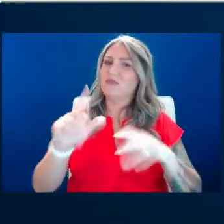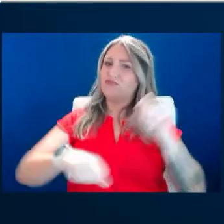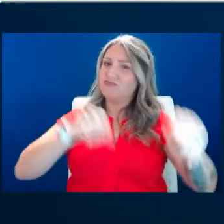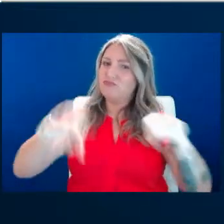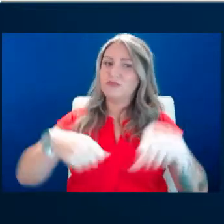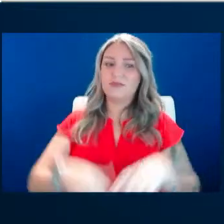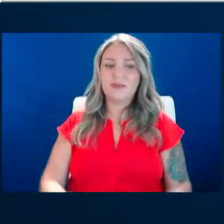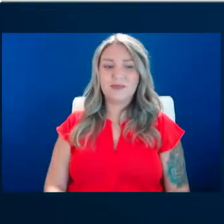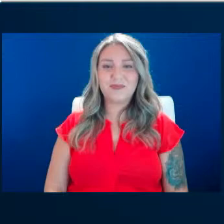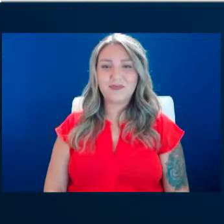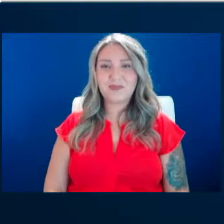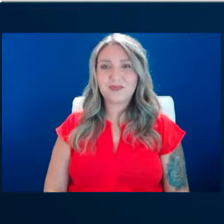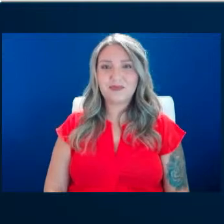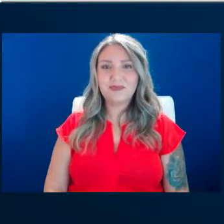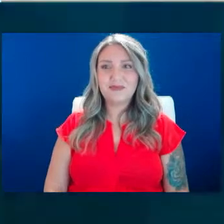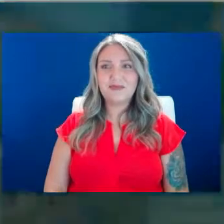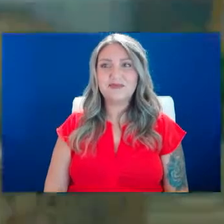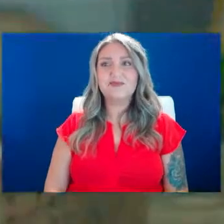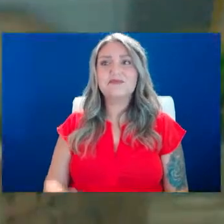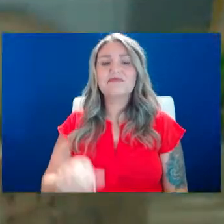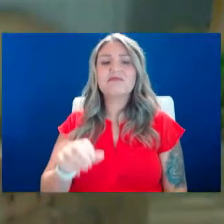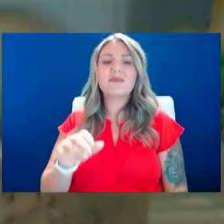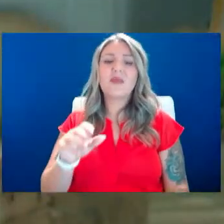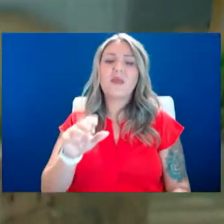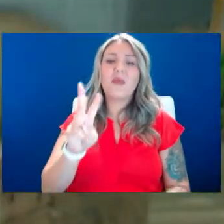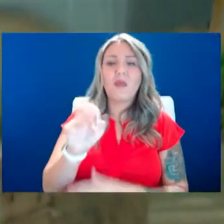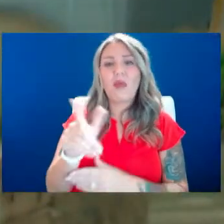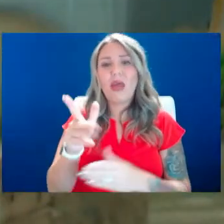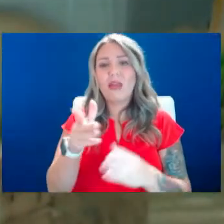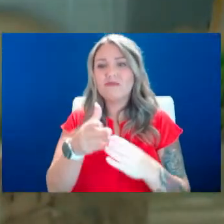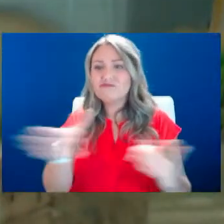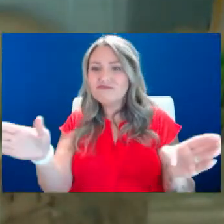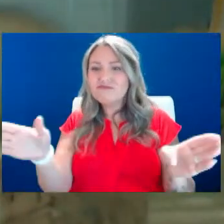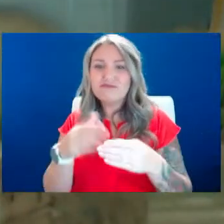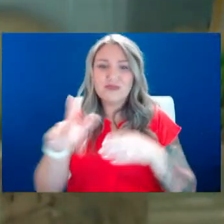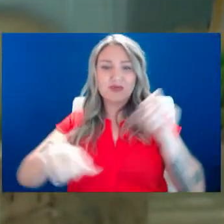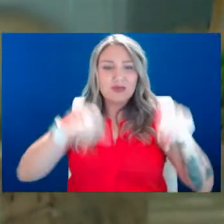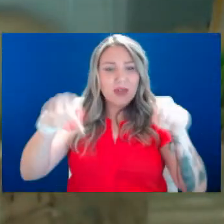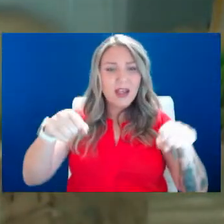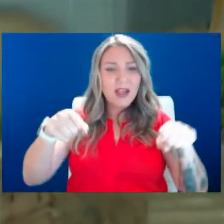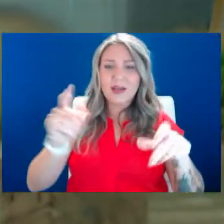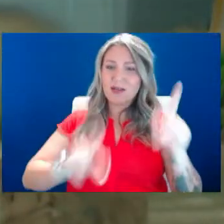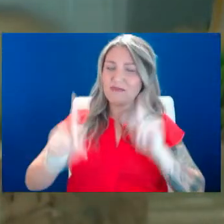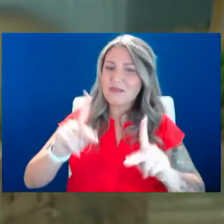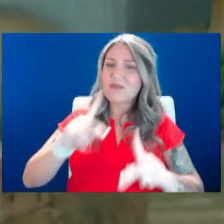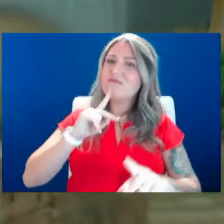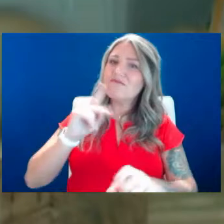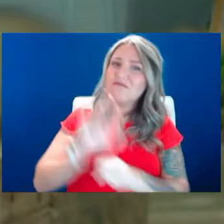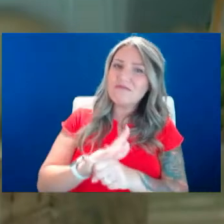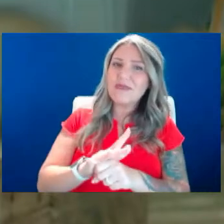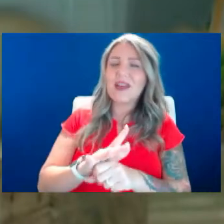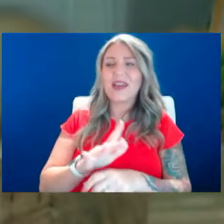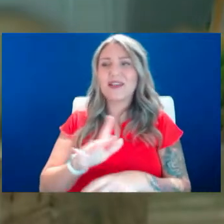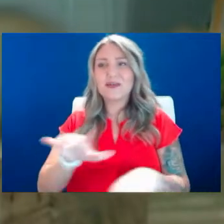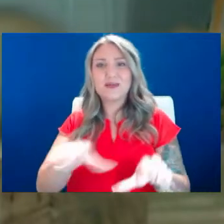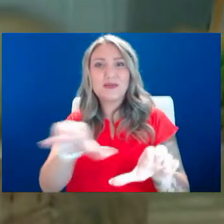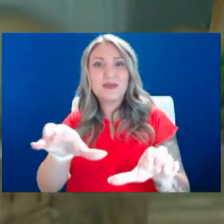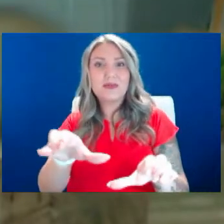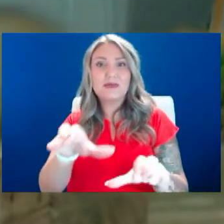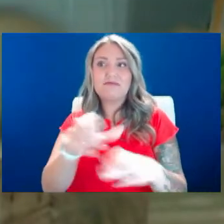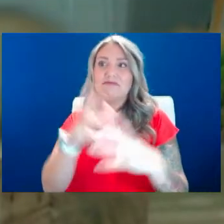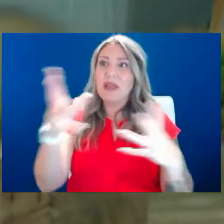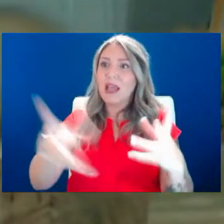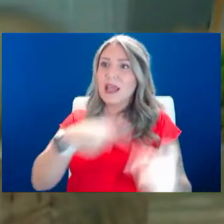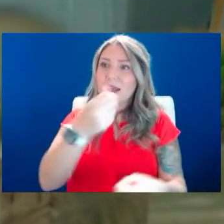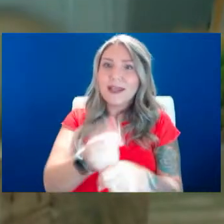Well, I think you have a whole range of riders in there. You've got those who are dedicated, who have been doing it for years and years and years.